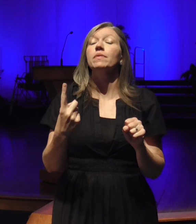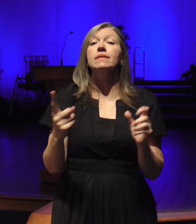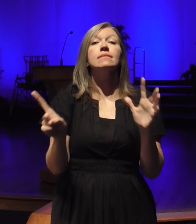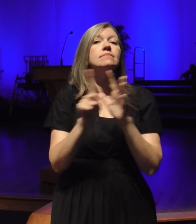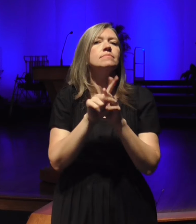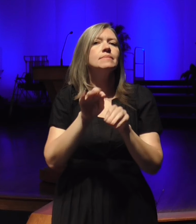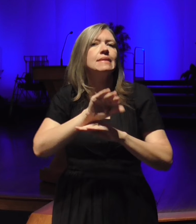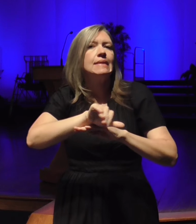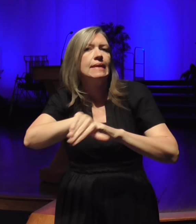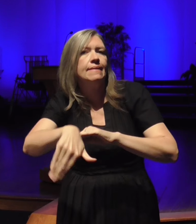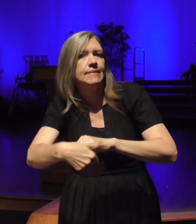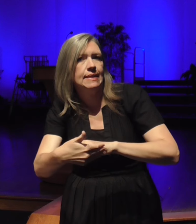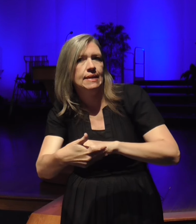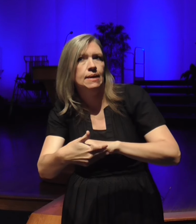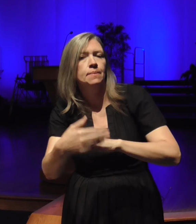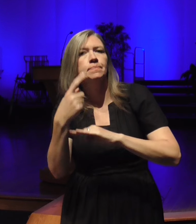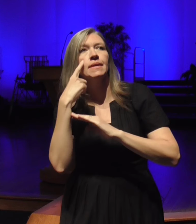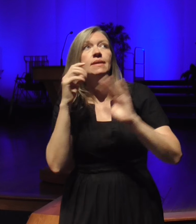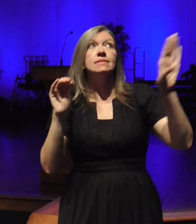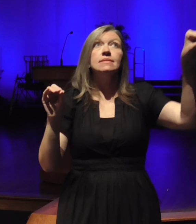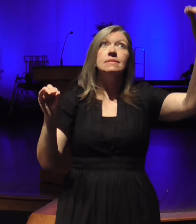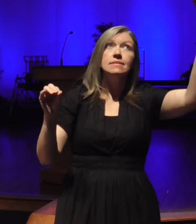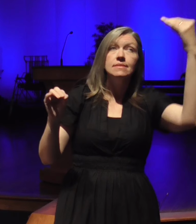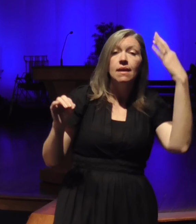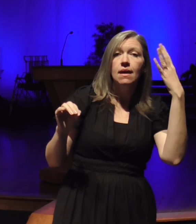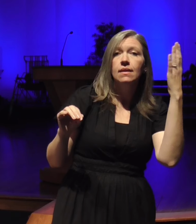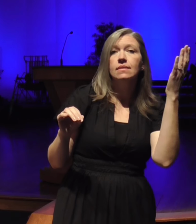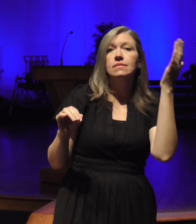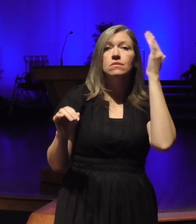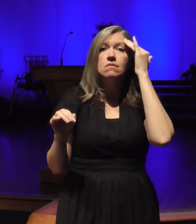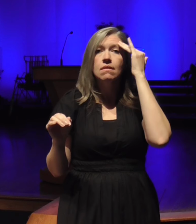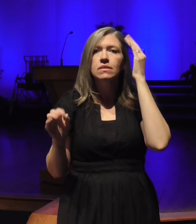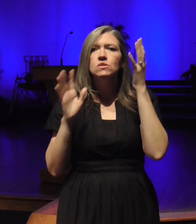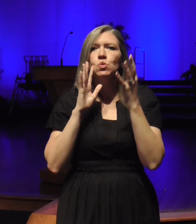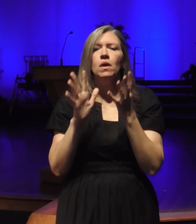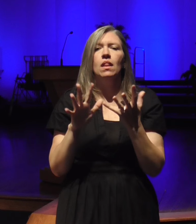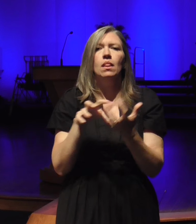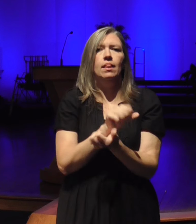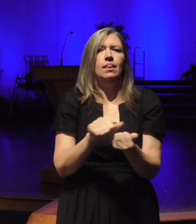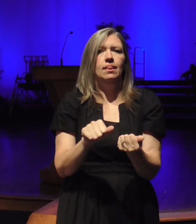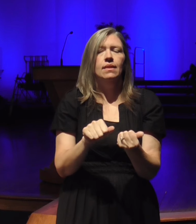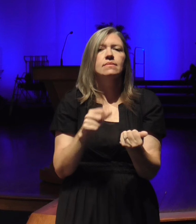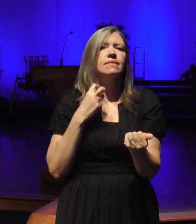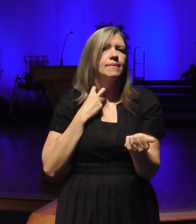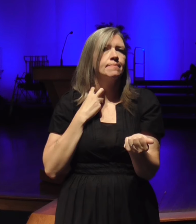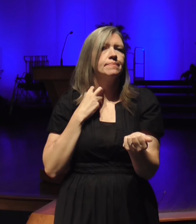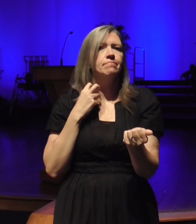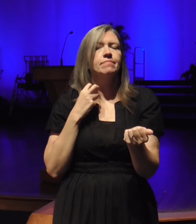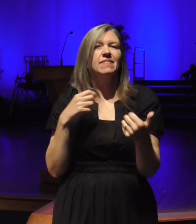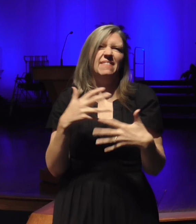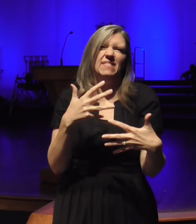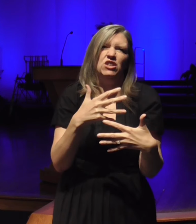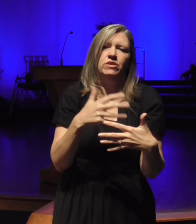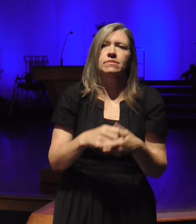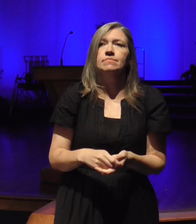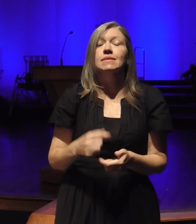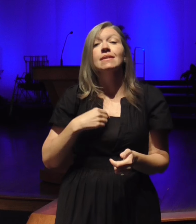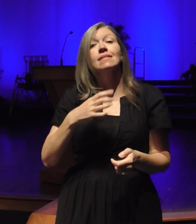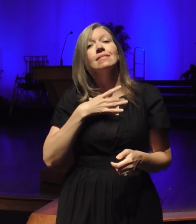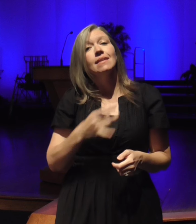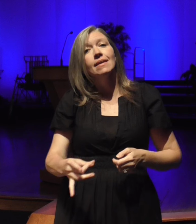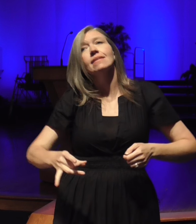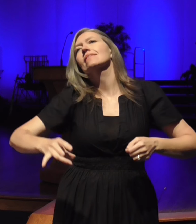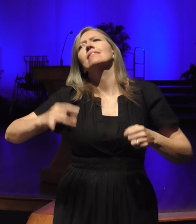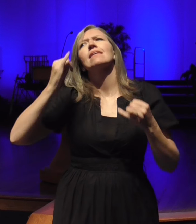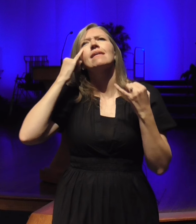right? And isn't that interesting that the vampire or fear can only come out in the evening because sunlight or attention,